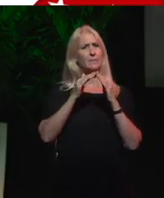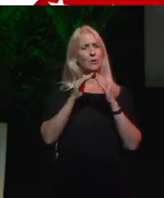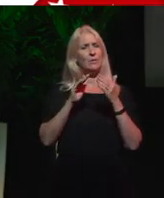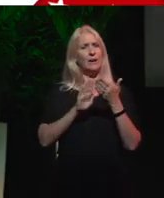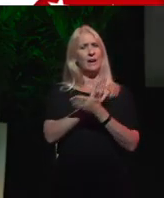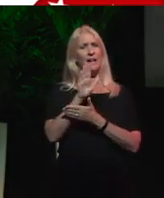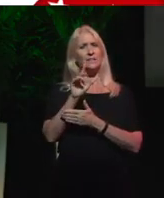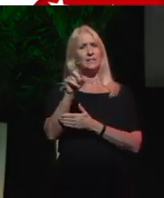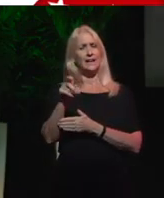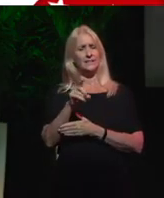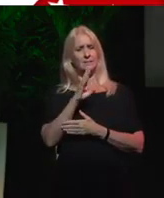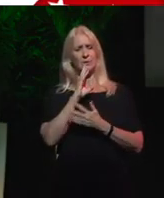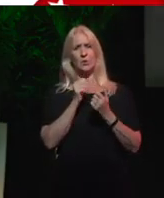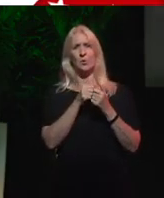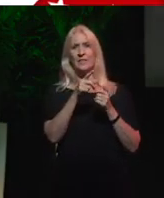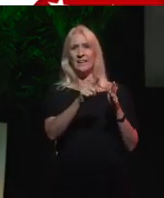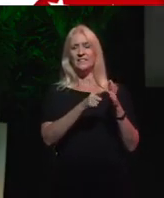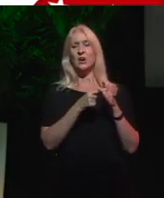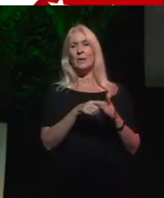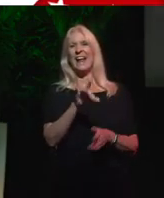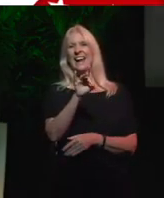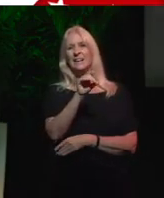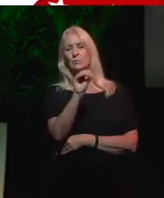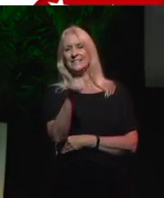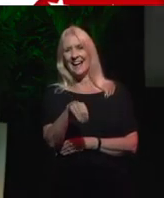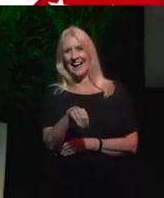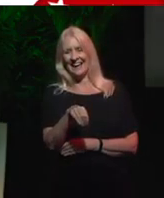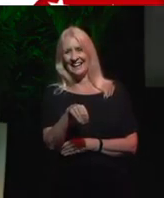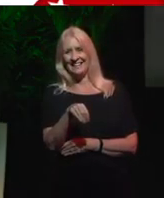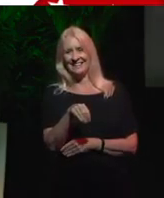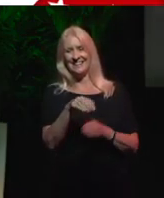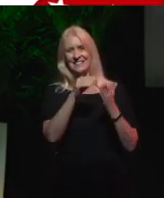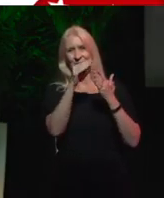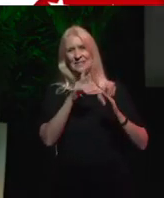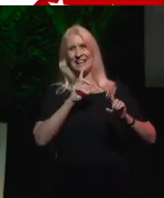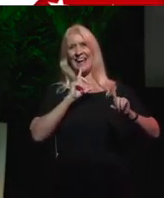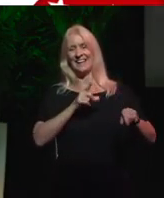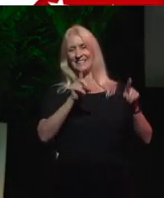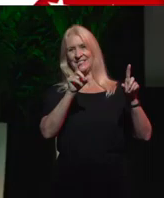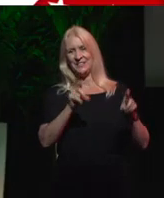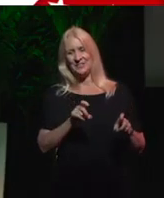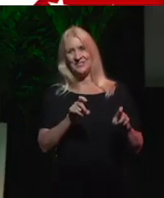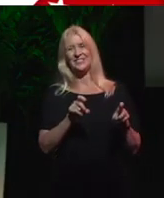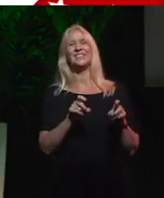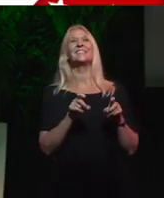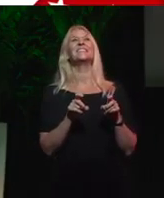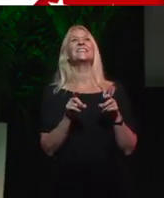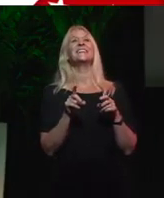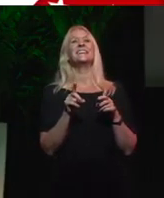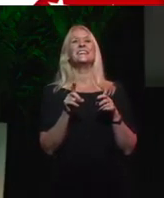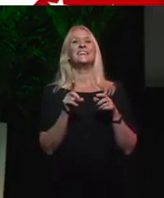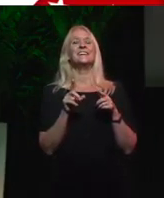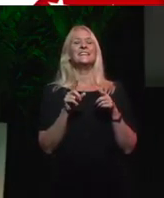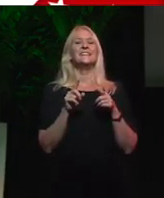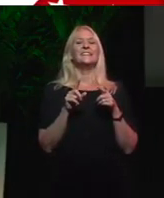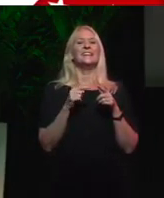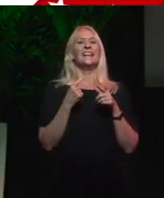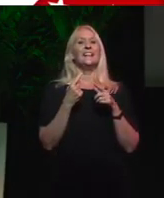that we spoke to where they started out with an 8% participation rate, and it, after